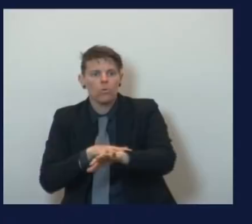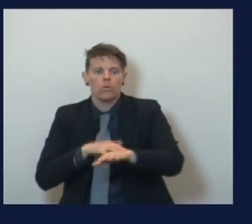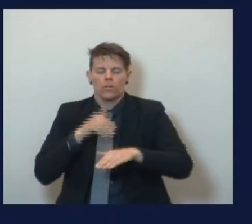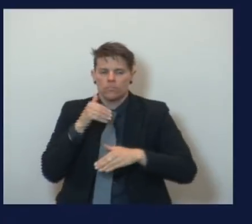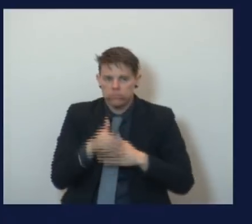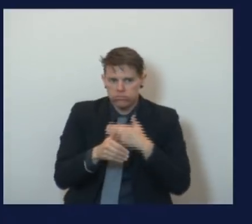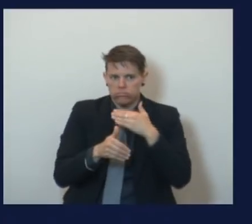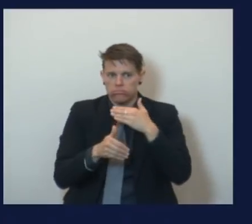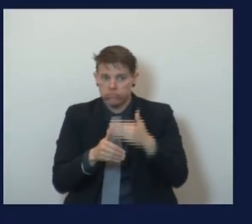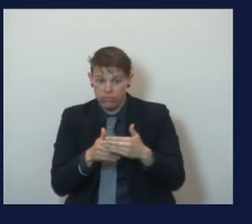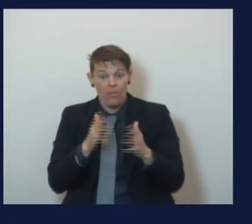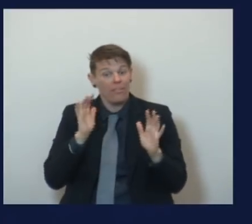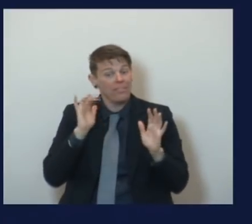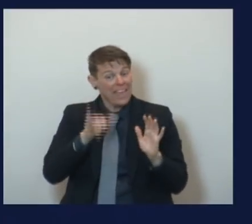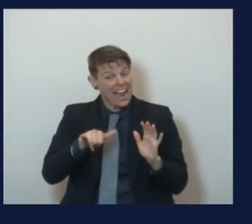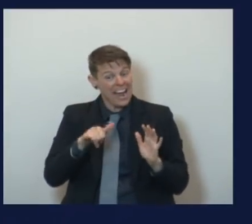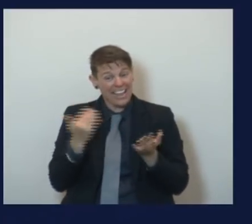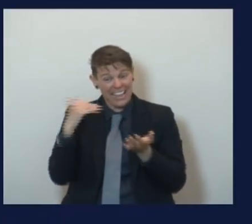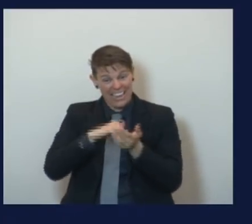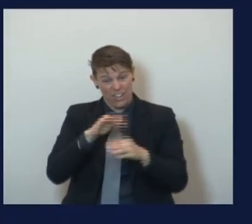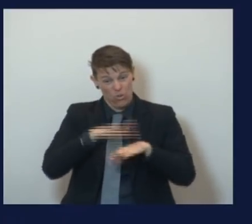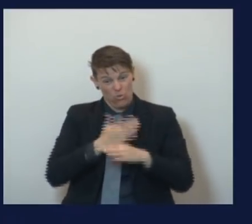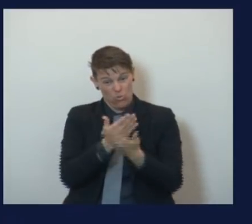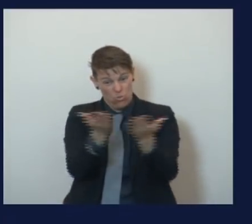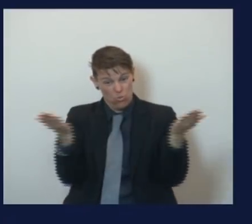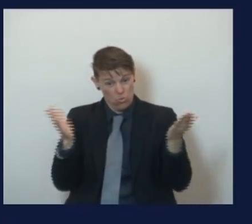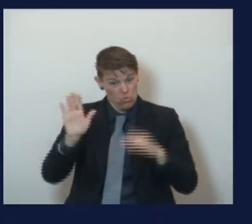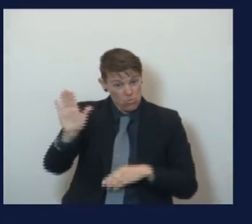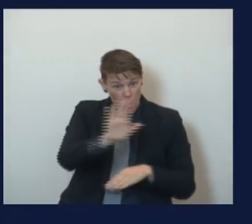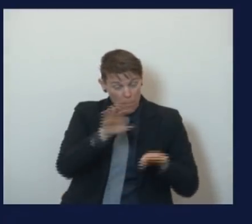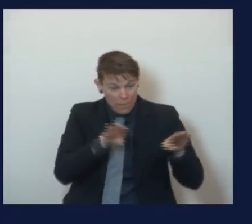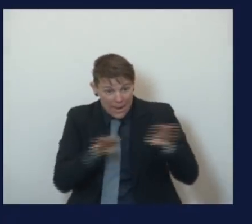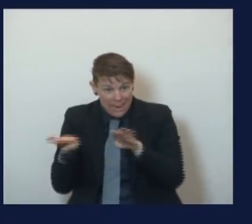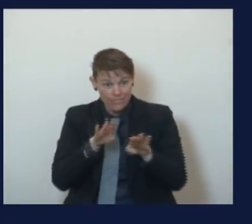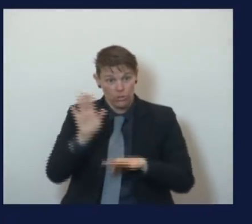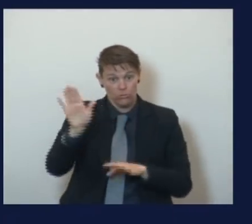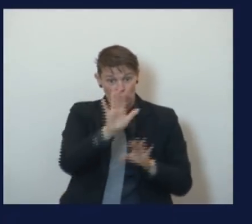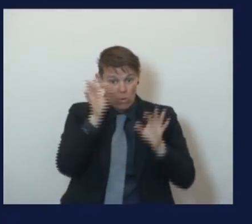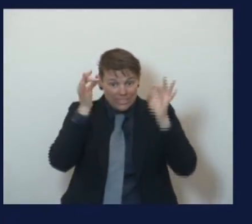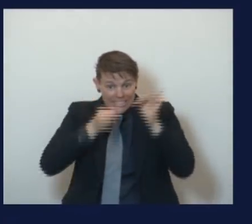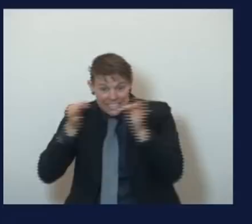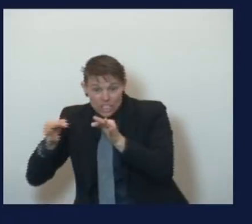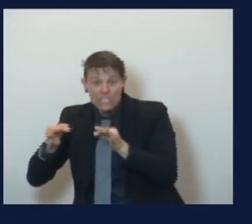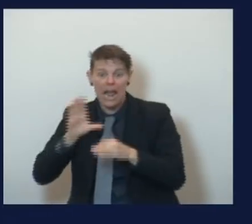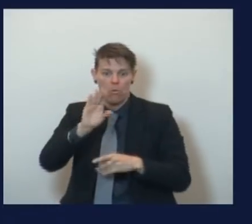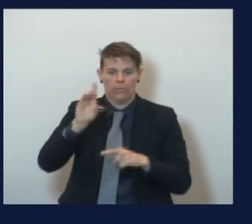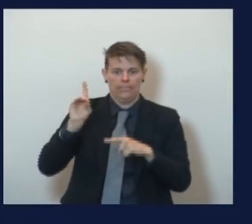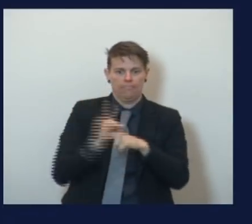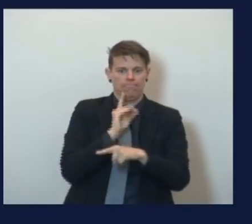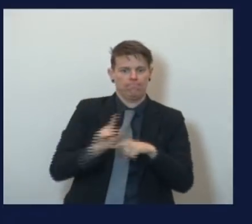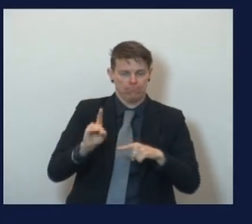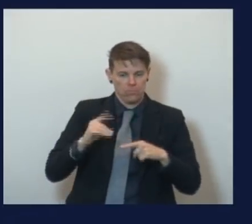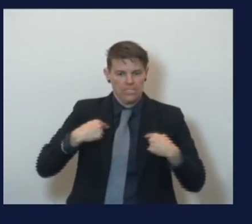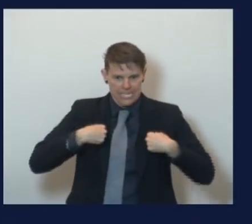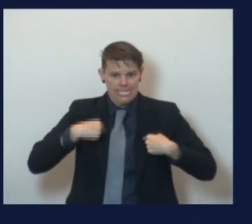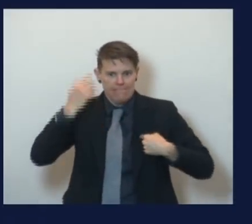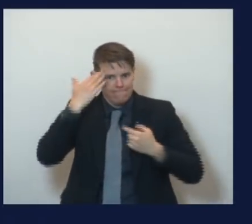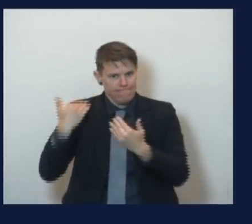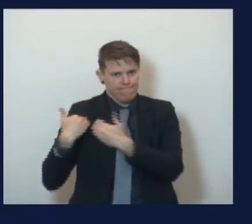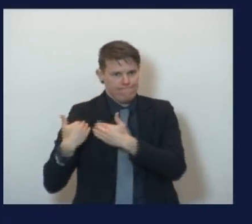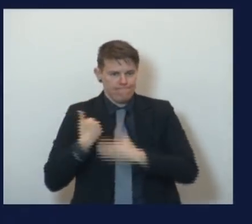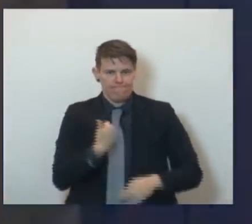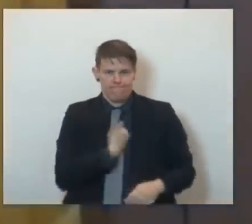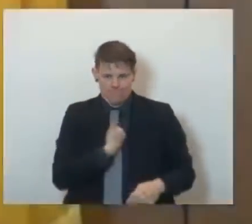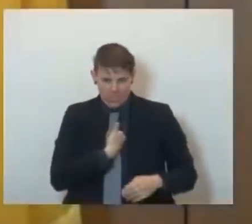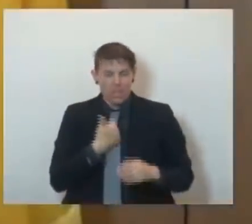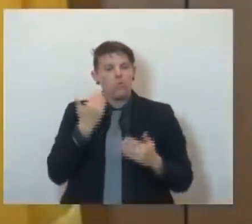This again requires discipline. It isn't easier, now it's harder. And I just don't think that people, as I